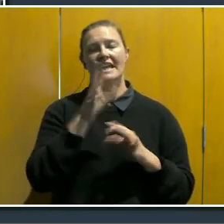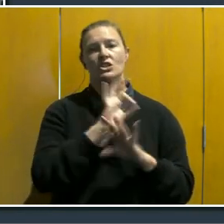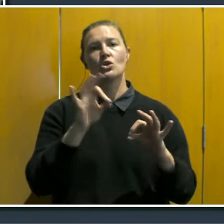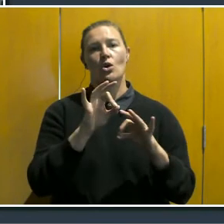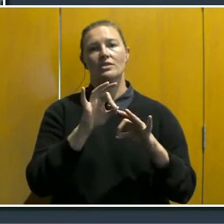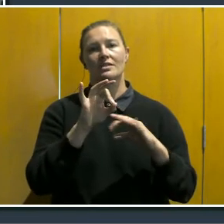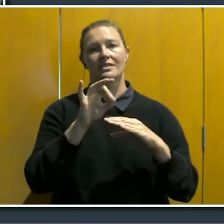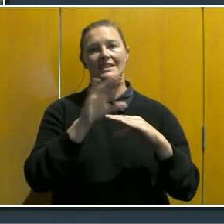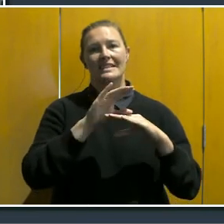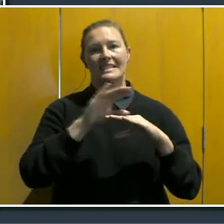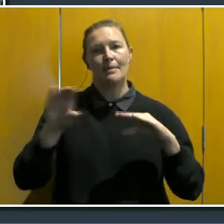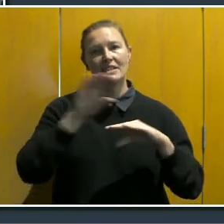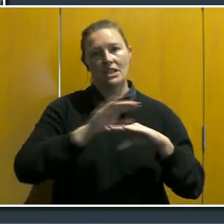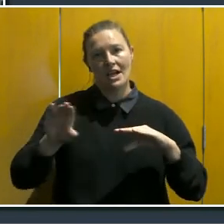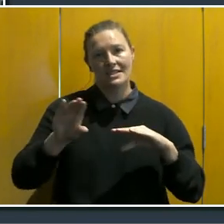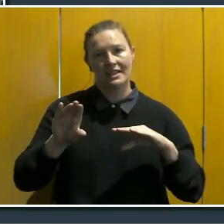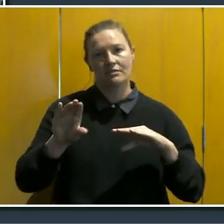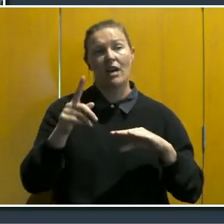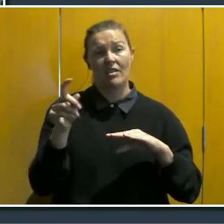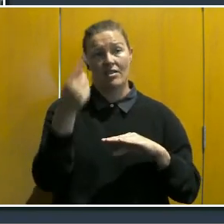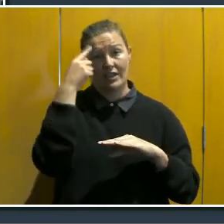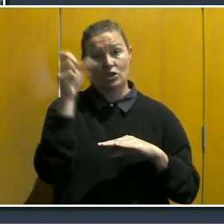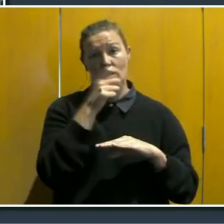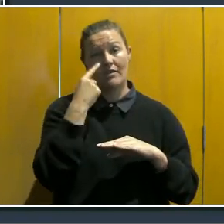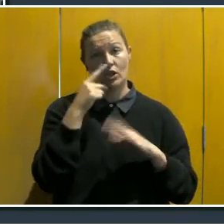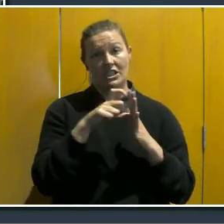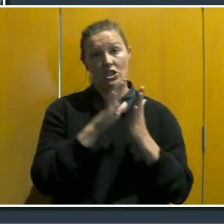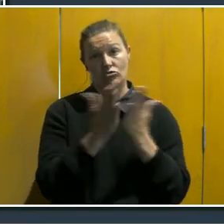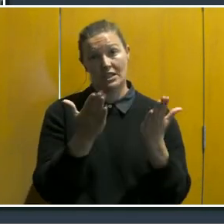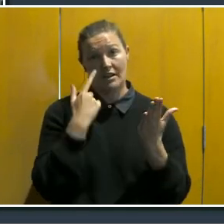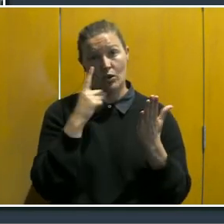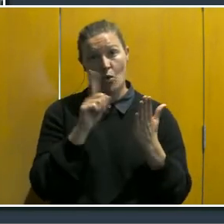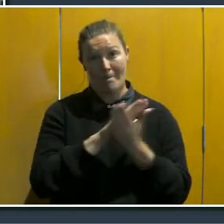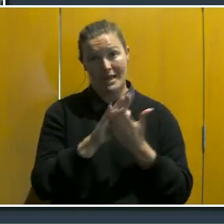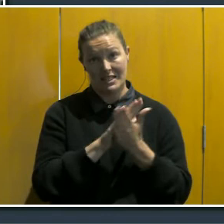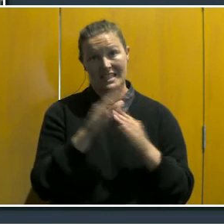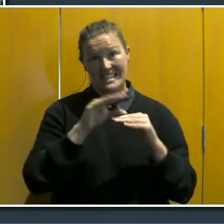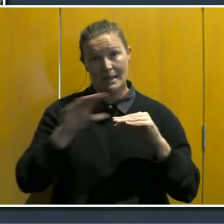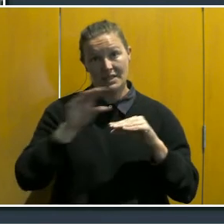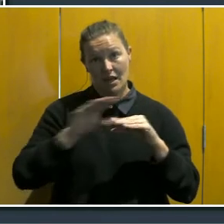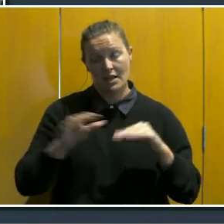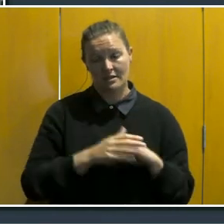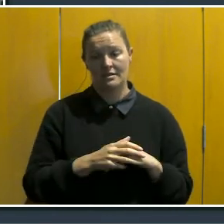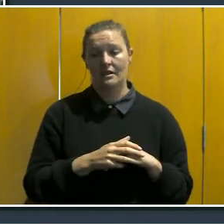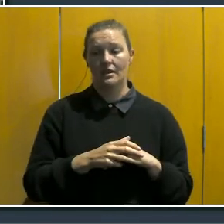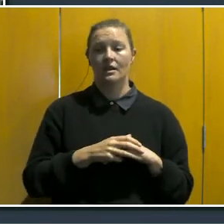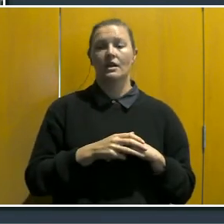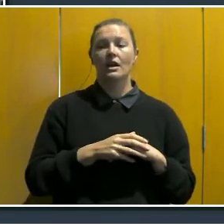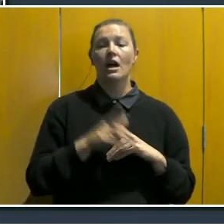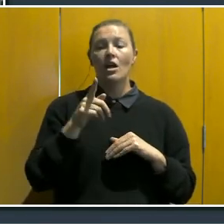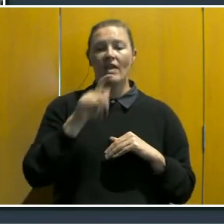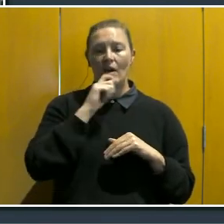look up the dictionary as to what subsidisation means. So Bayview residents will be subsidising